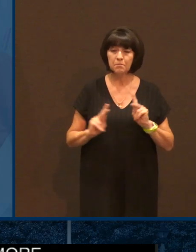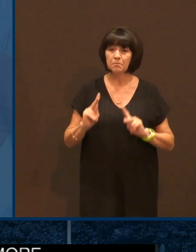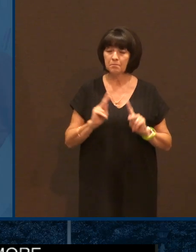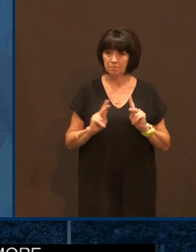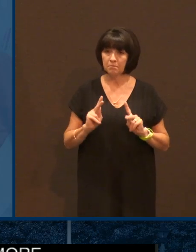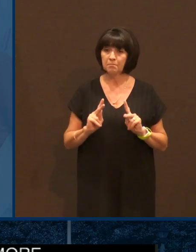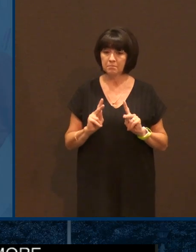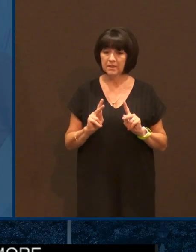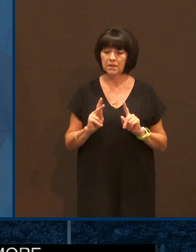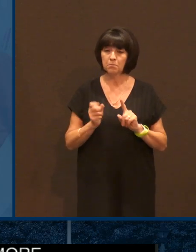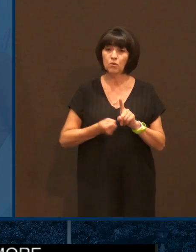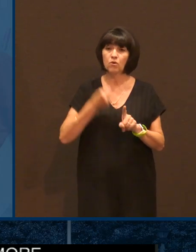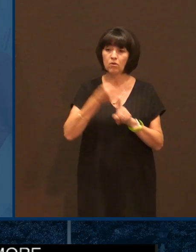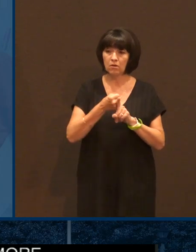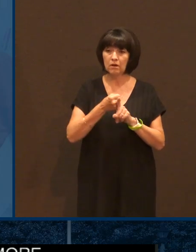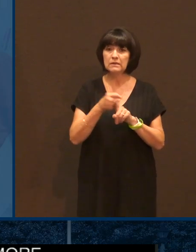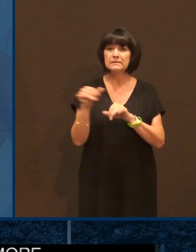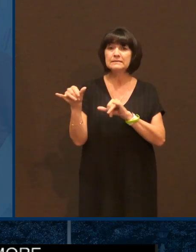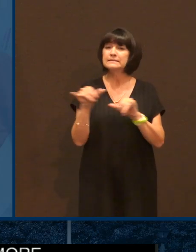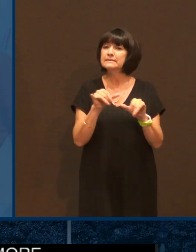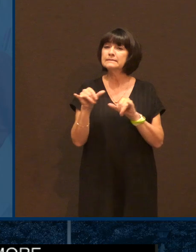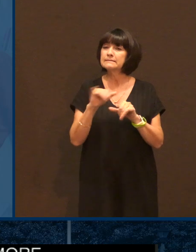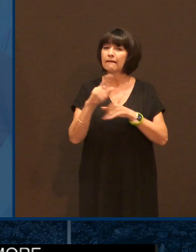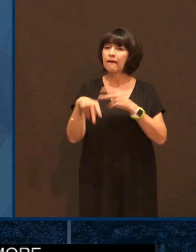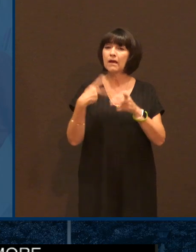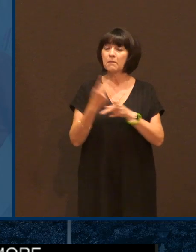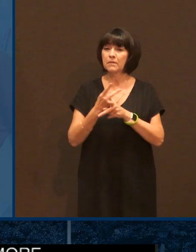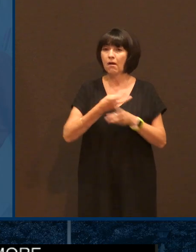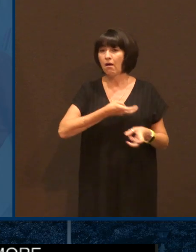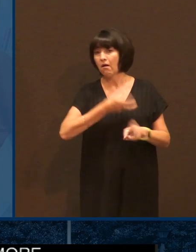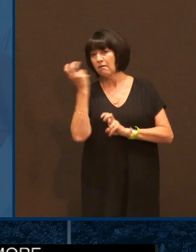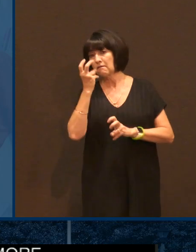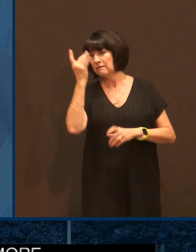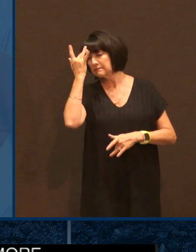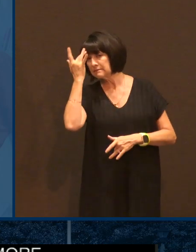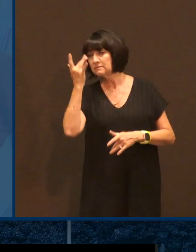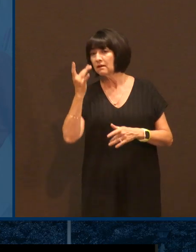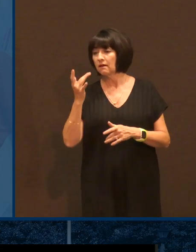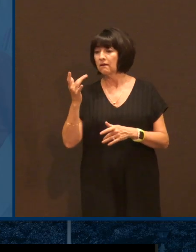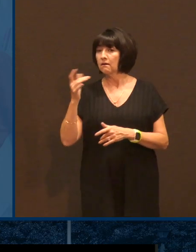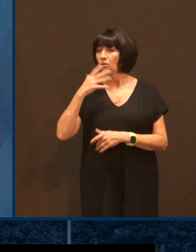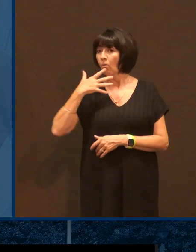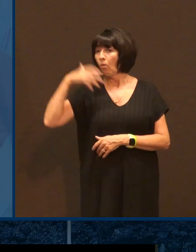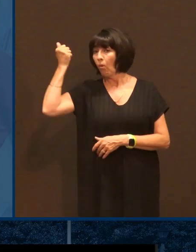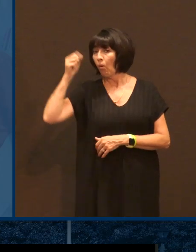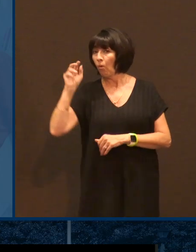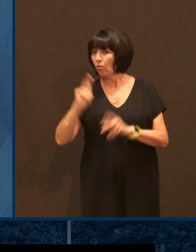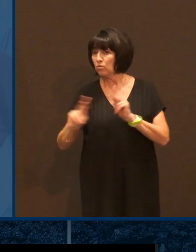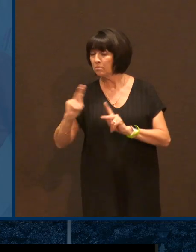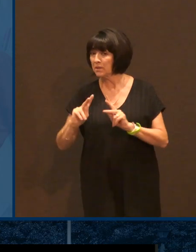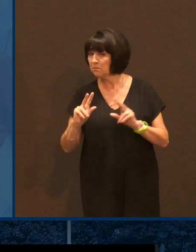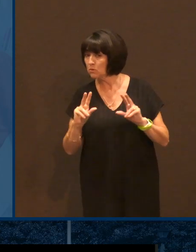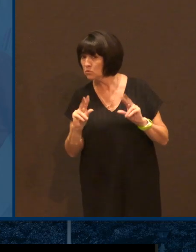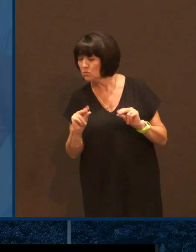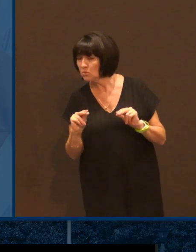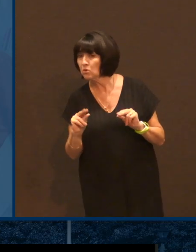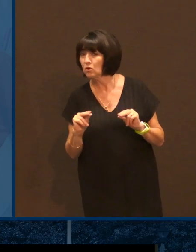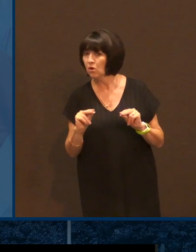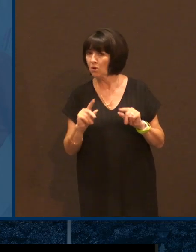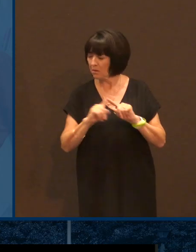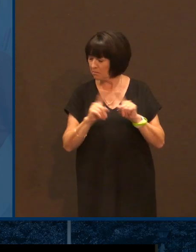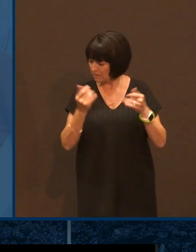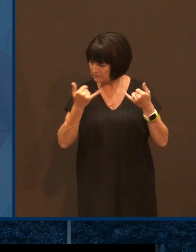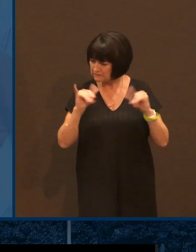rates of as older people are not as vulnerable to that, even though they can get very sick and have